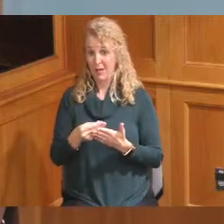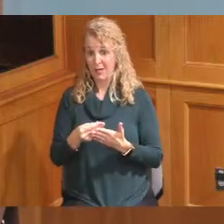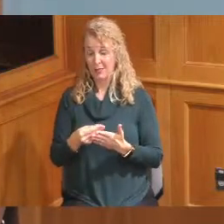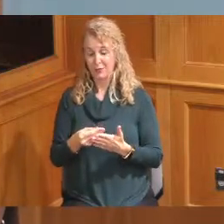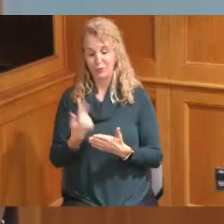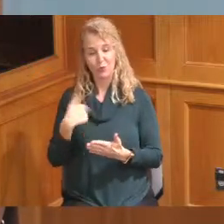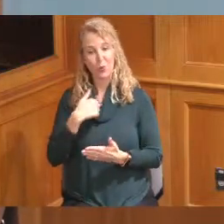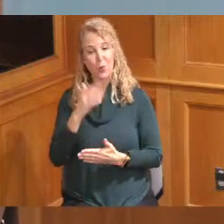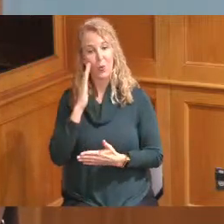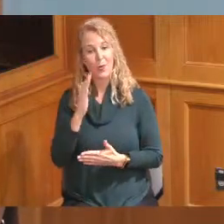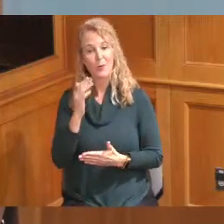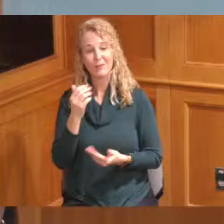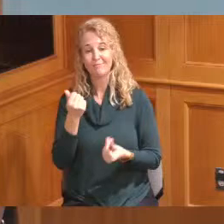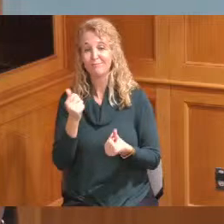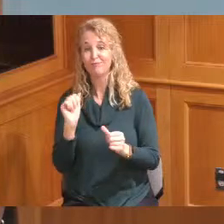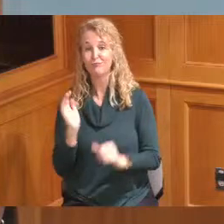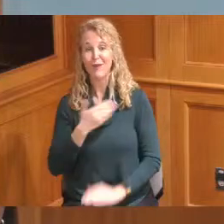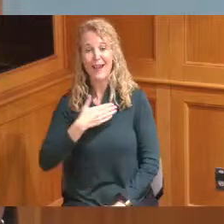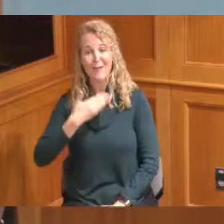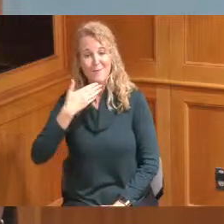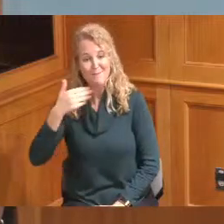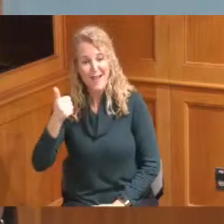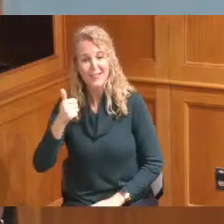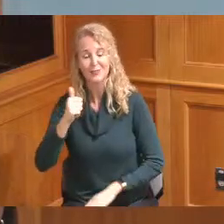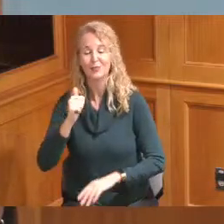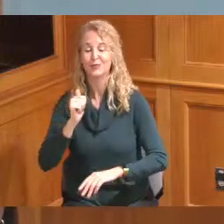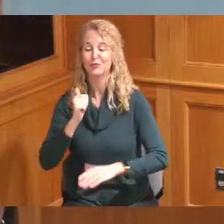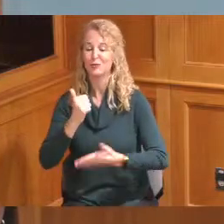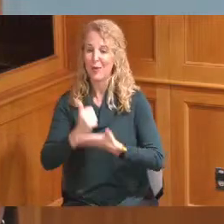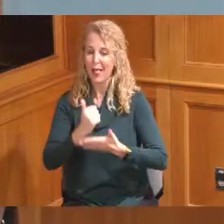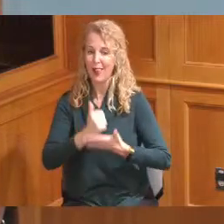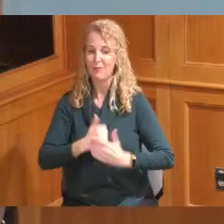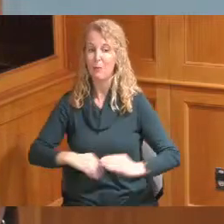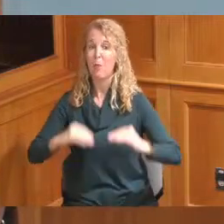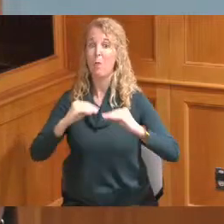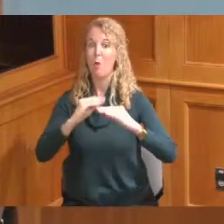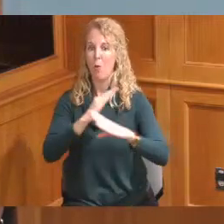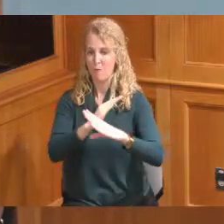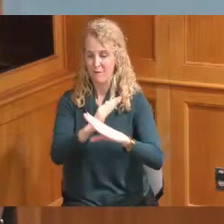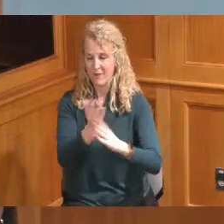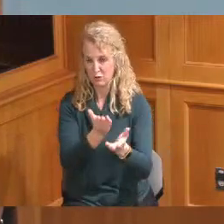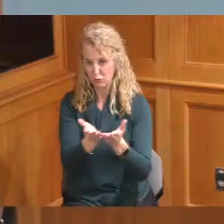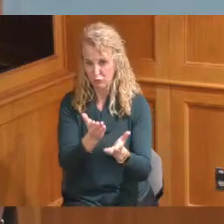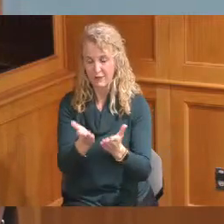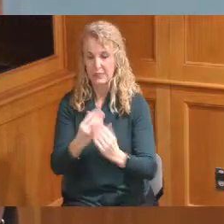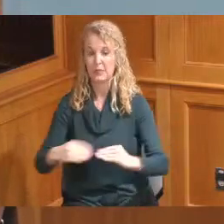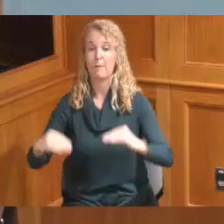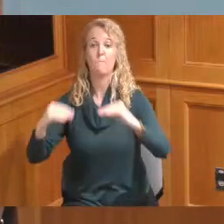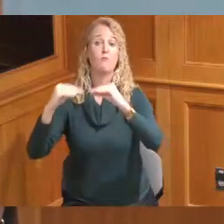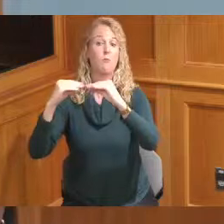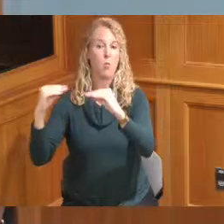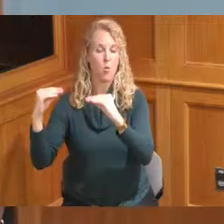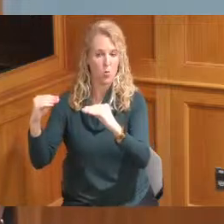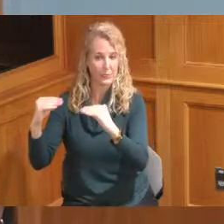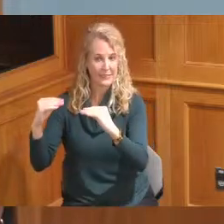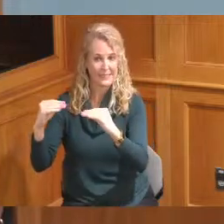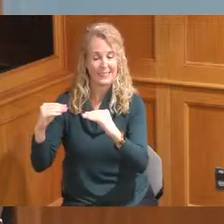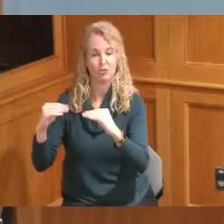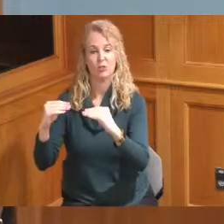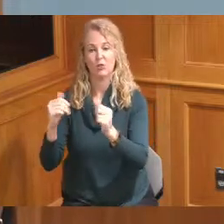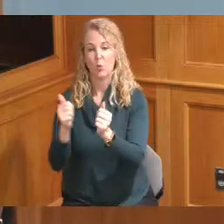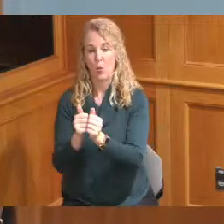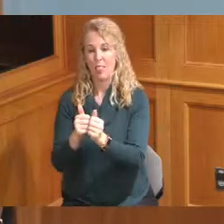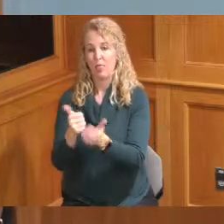our best to close the gap in prevention services by bringing awareness, education, and outreach on substance